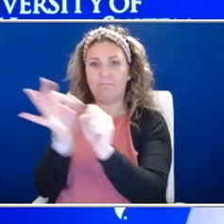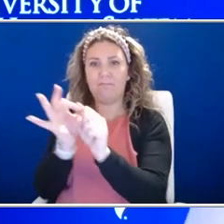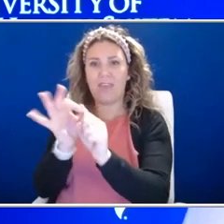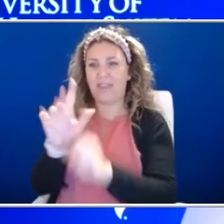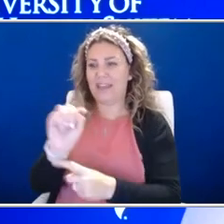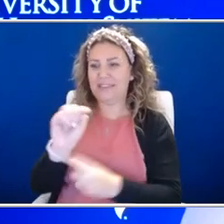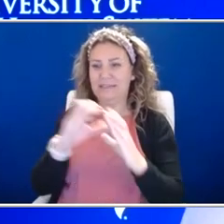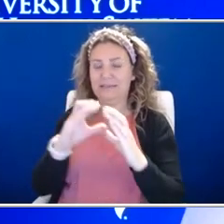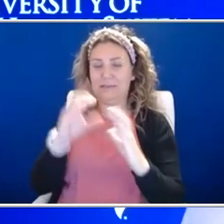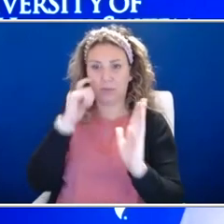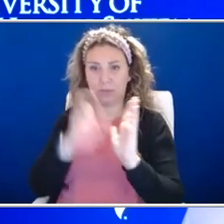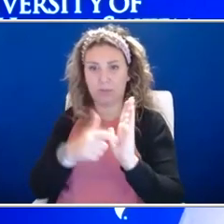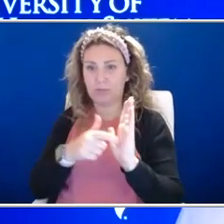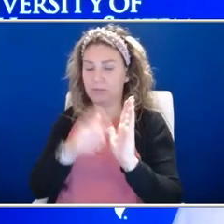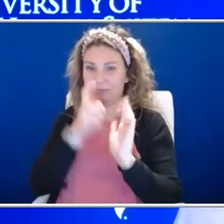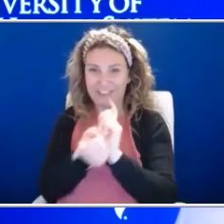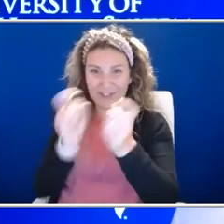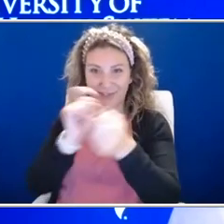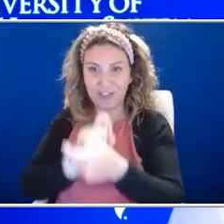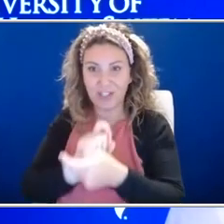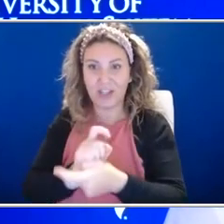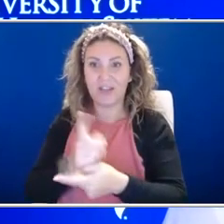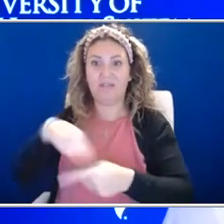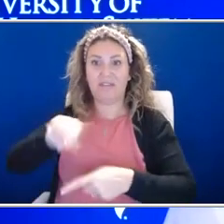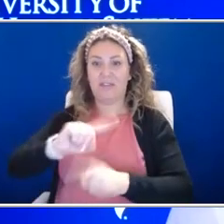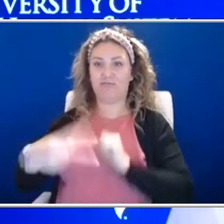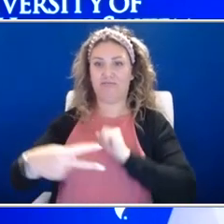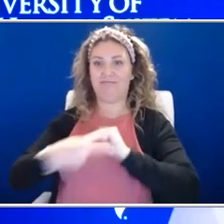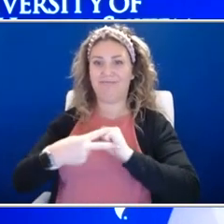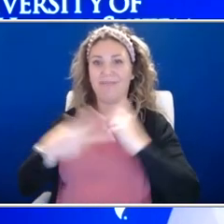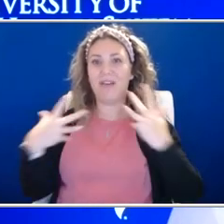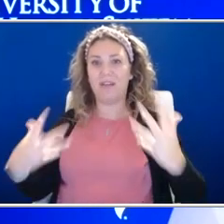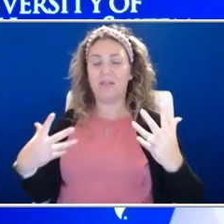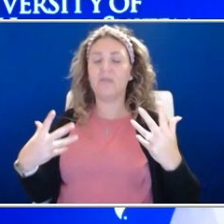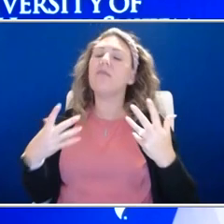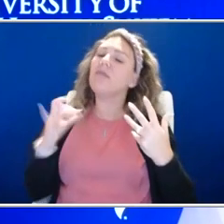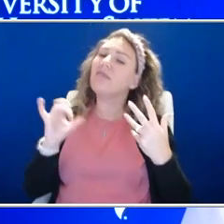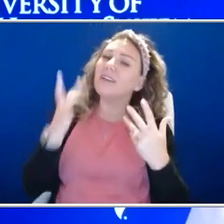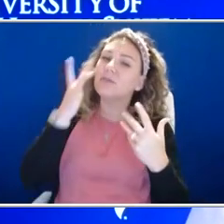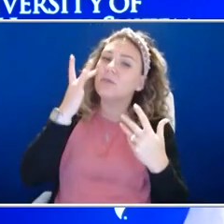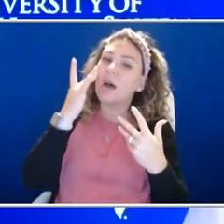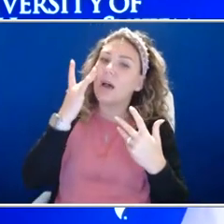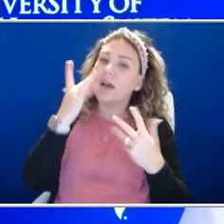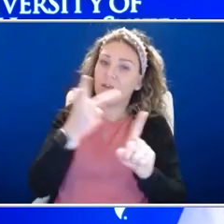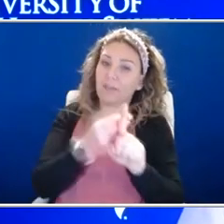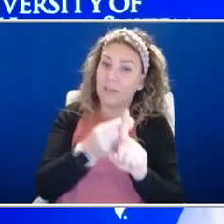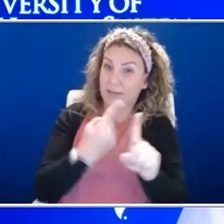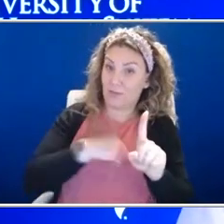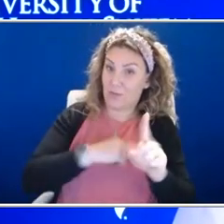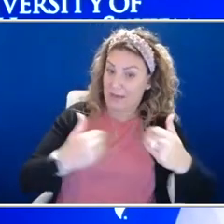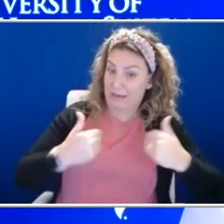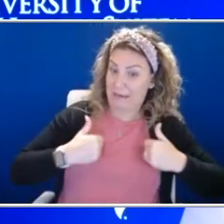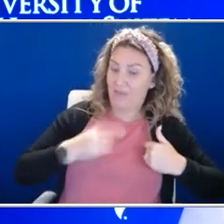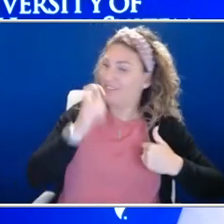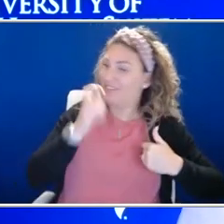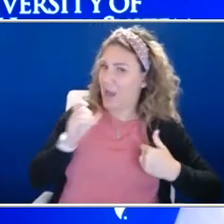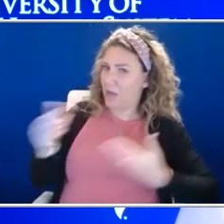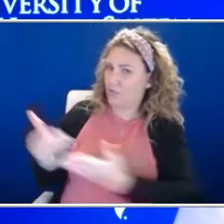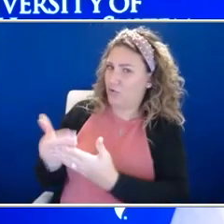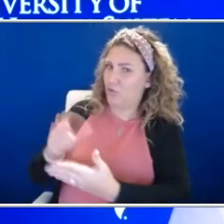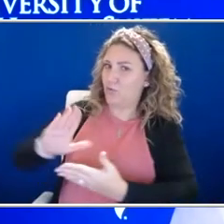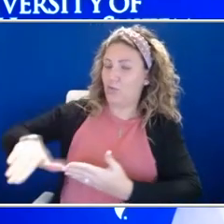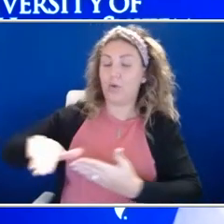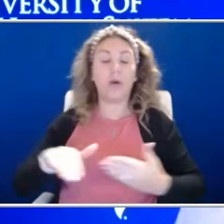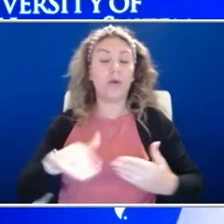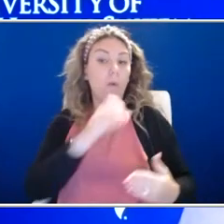are unchanged. They are conserved. And so that is one of the reasons why those vaccines that we have, not the new bivalent, but those old